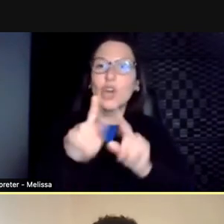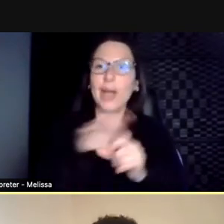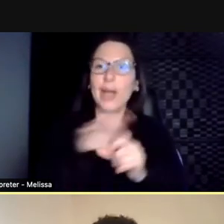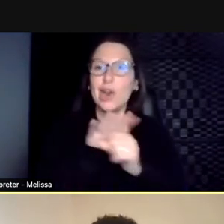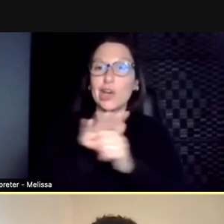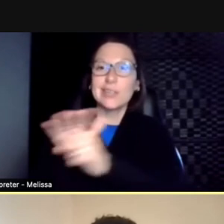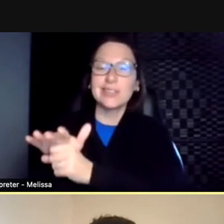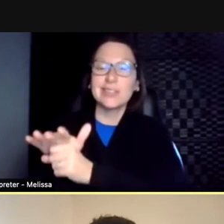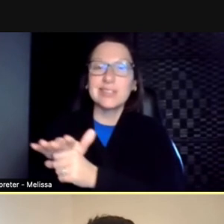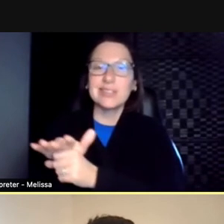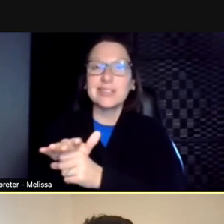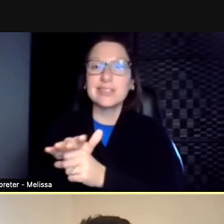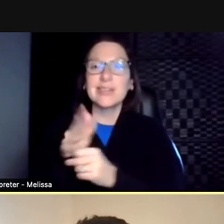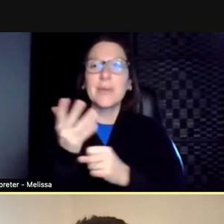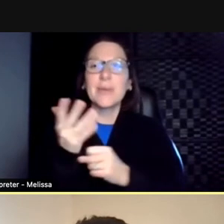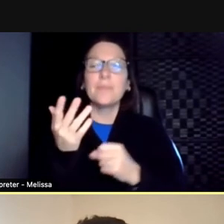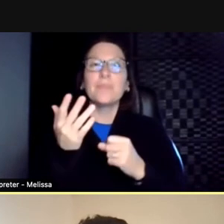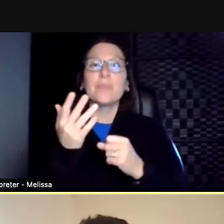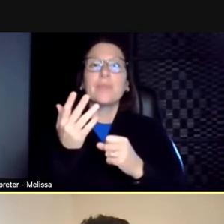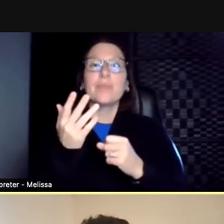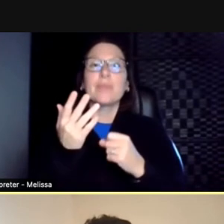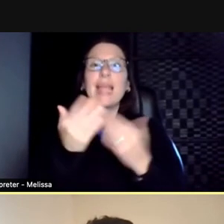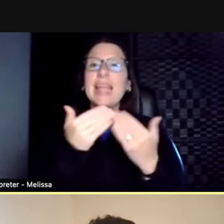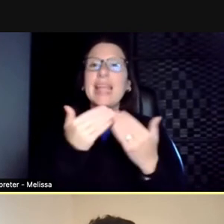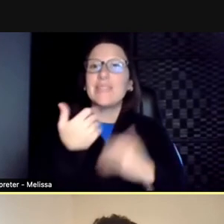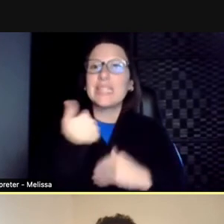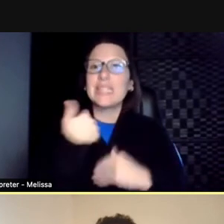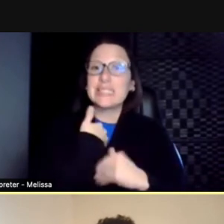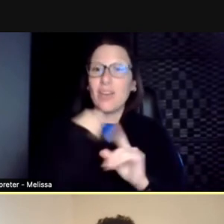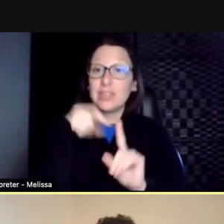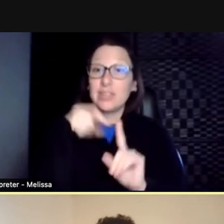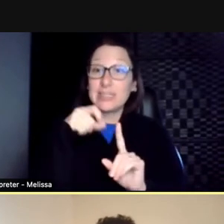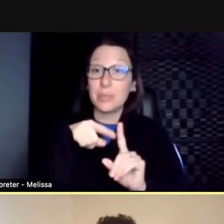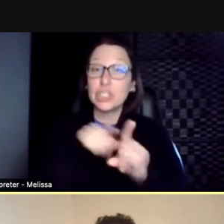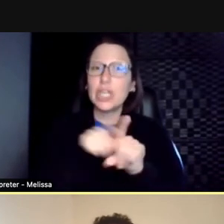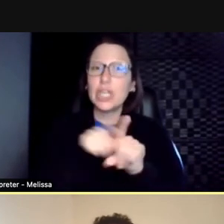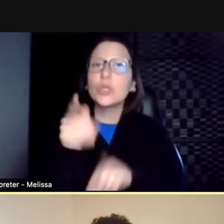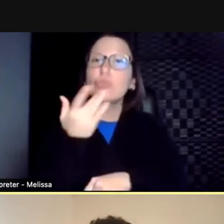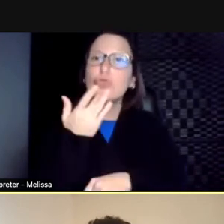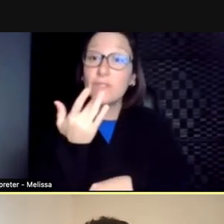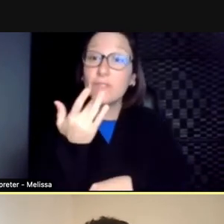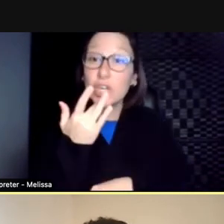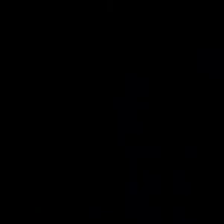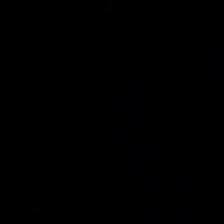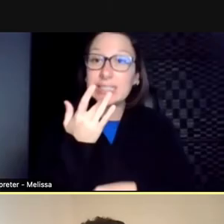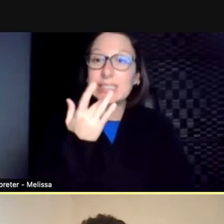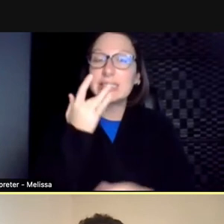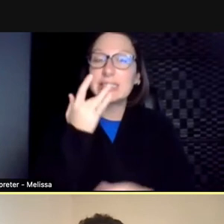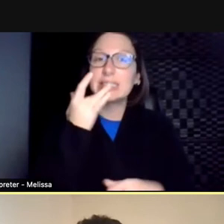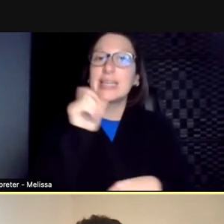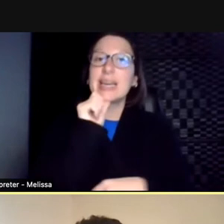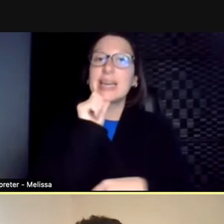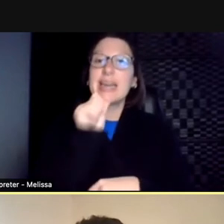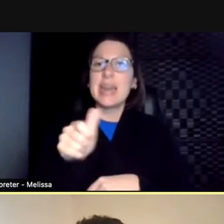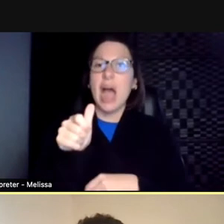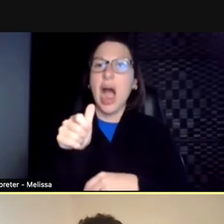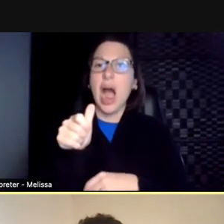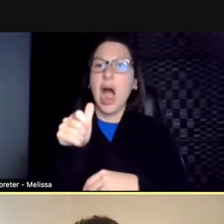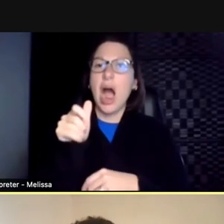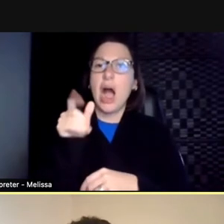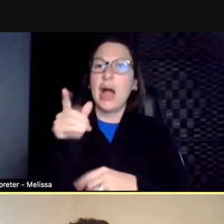areas, right? It even covers self-stimulation as a preference, right? Not treating it as a maladaptive